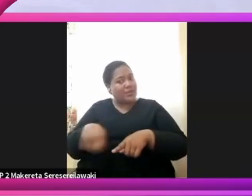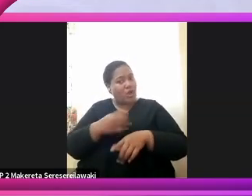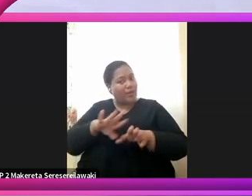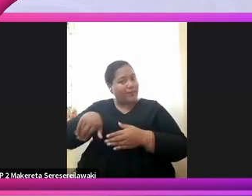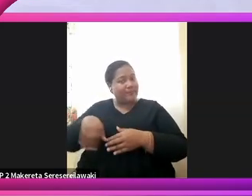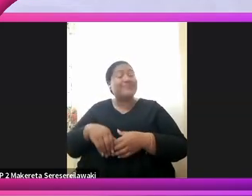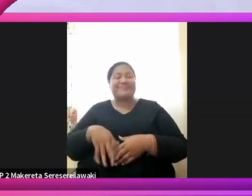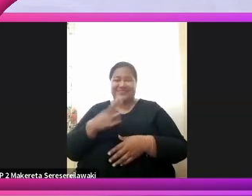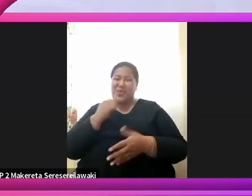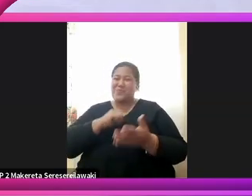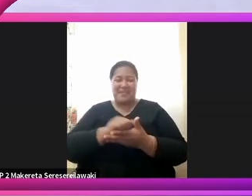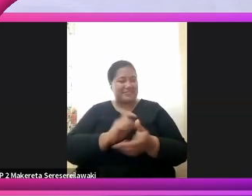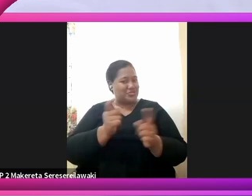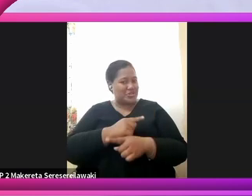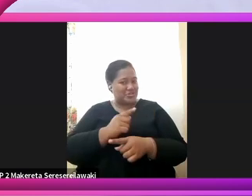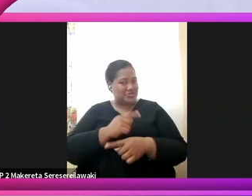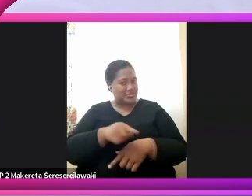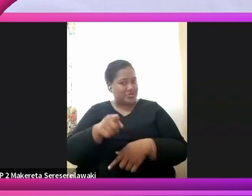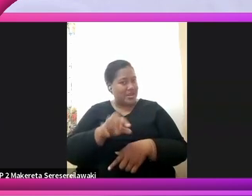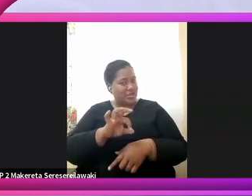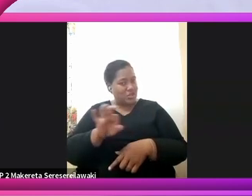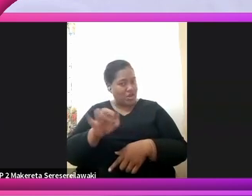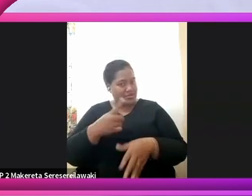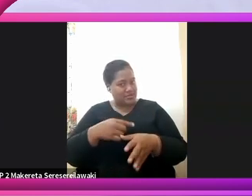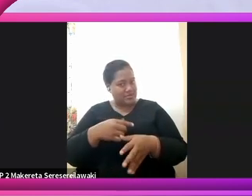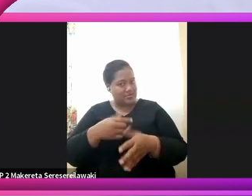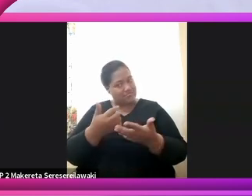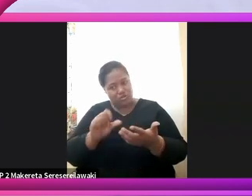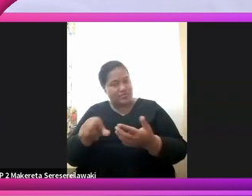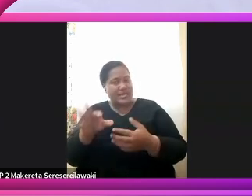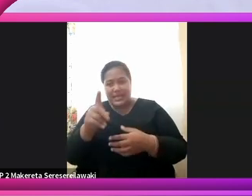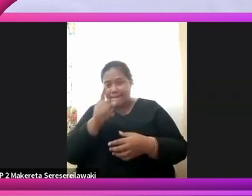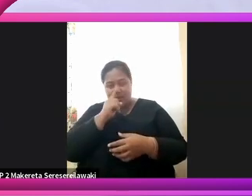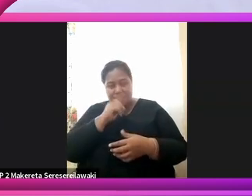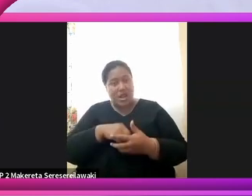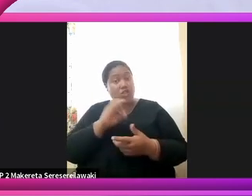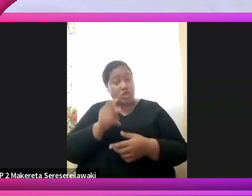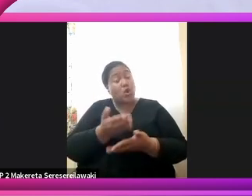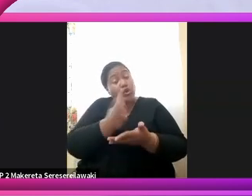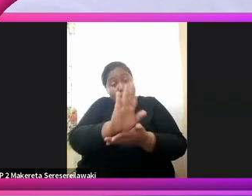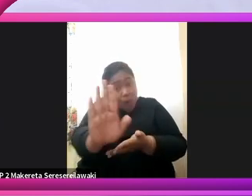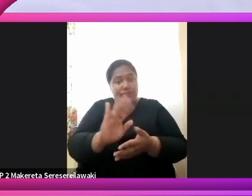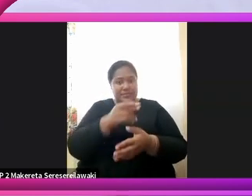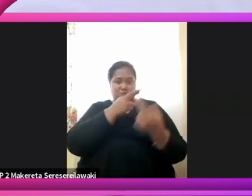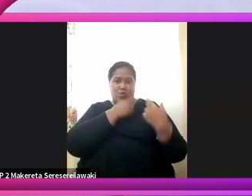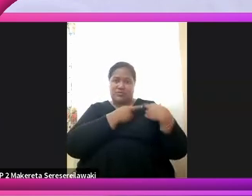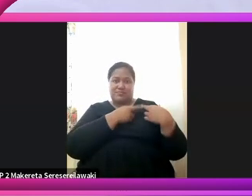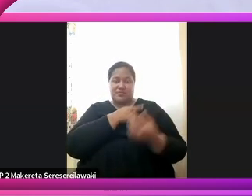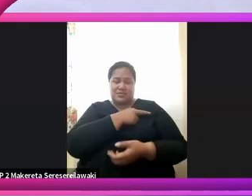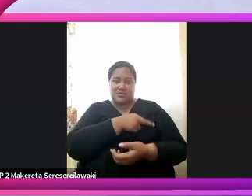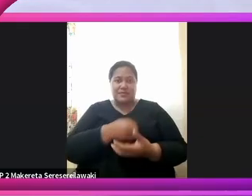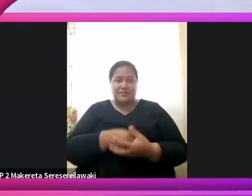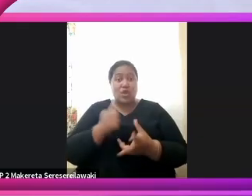change is not applied for some people. So your responsibilities. Also, we talk